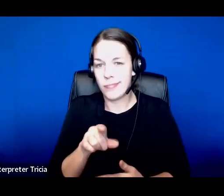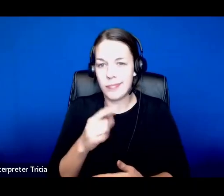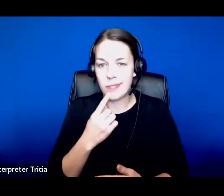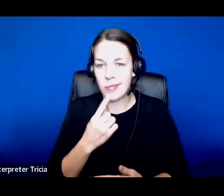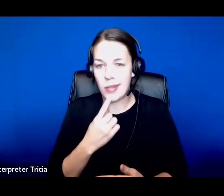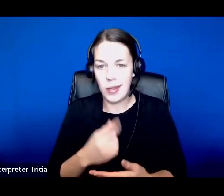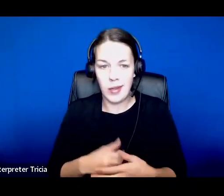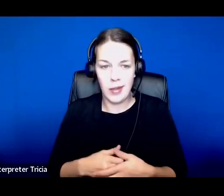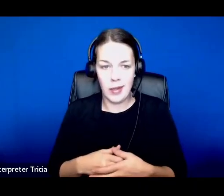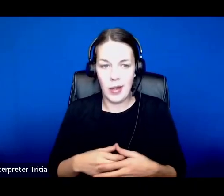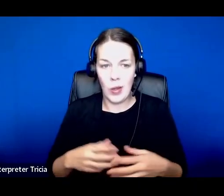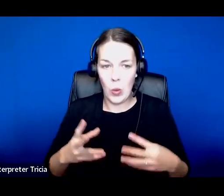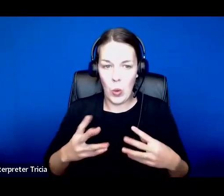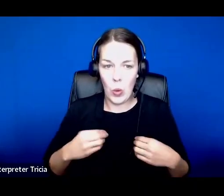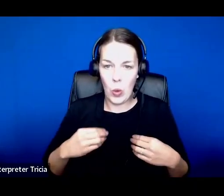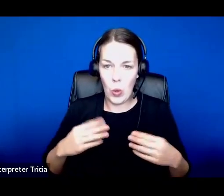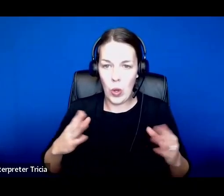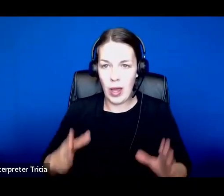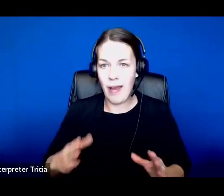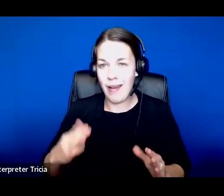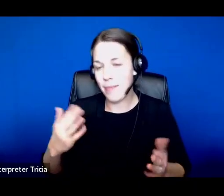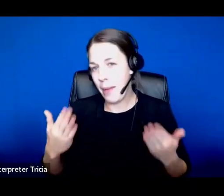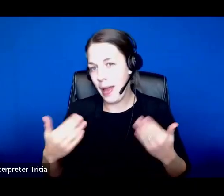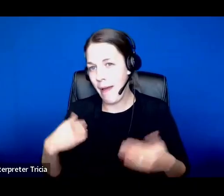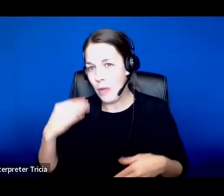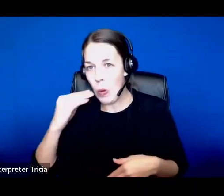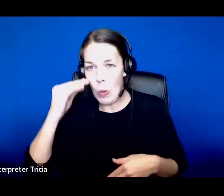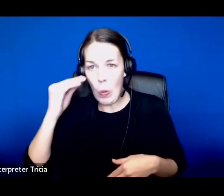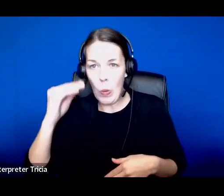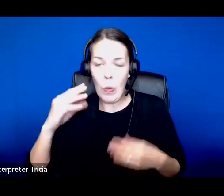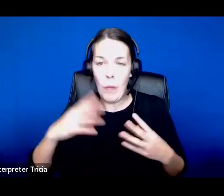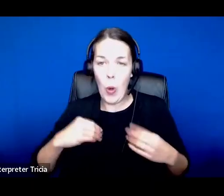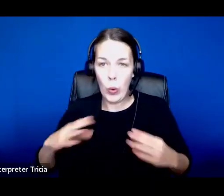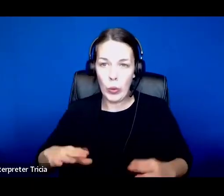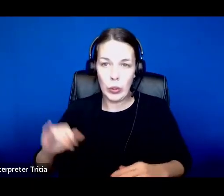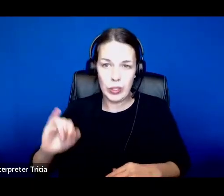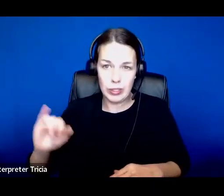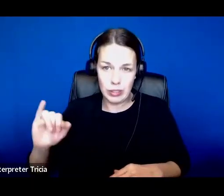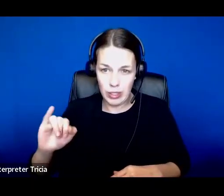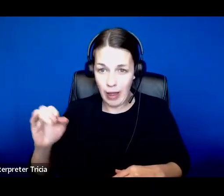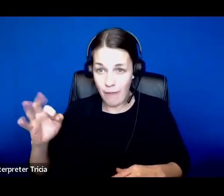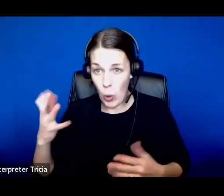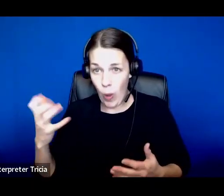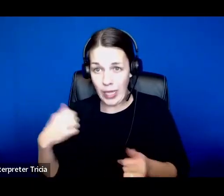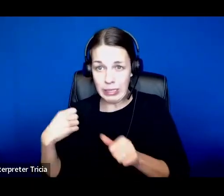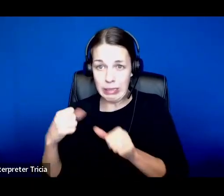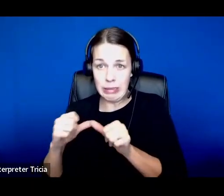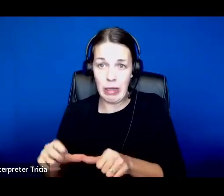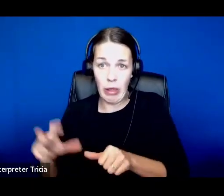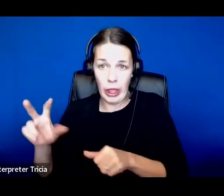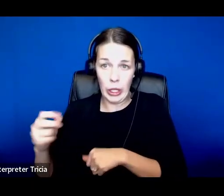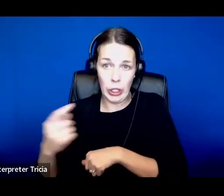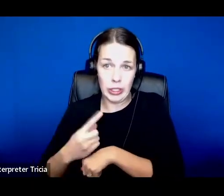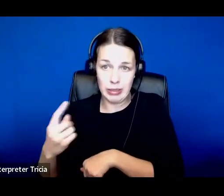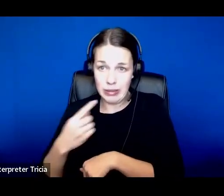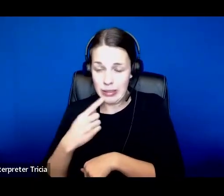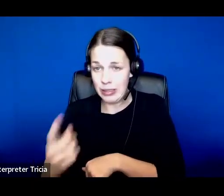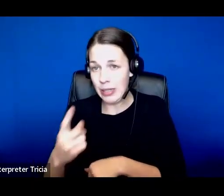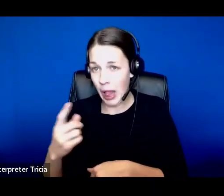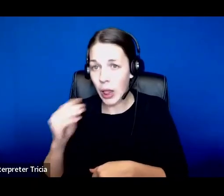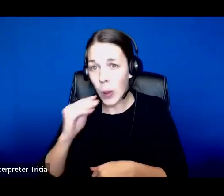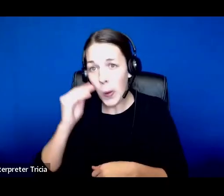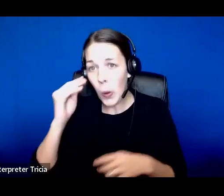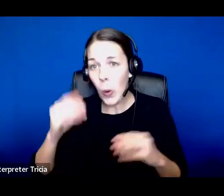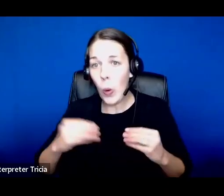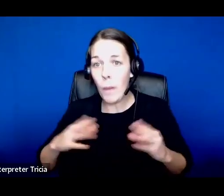hey, the owner probably has homeowners insurance, and owner, if you want that to continue for 30 days, tell your homeowners